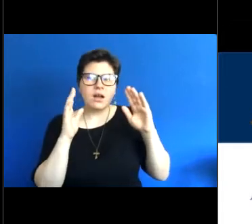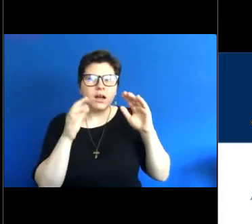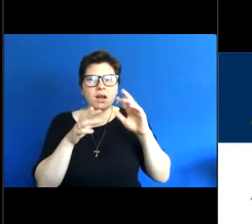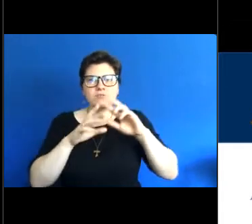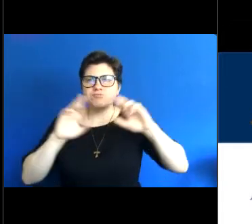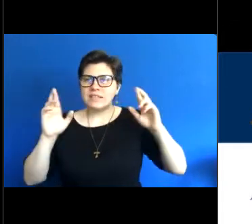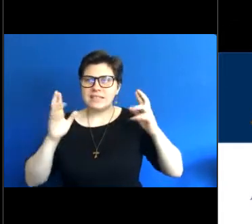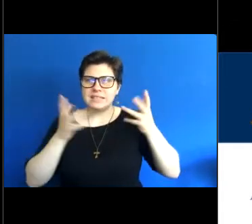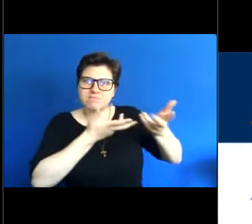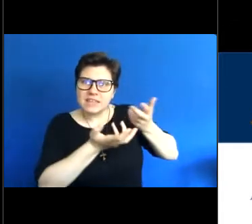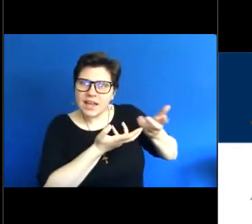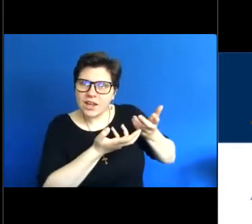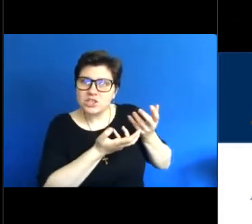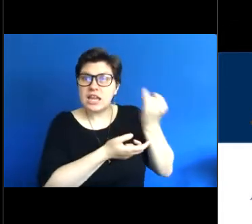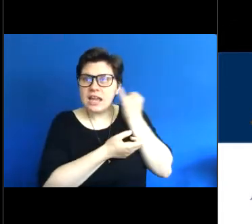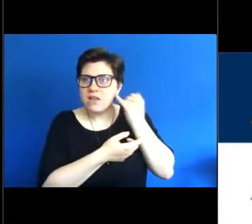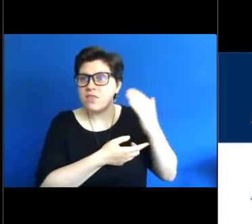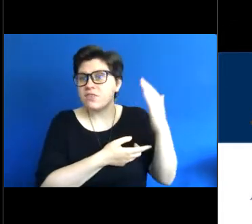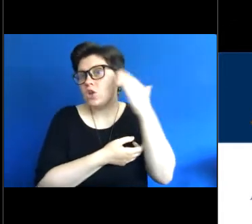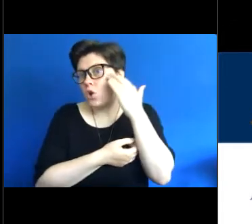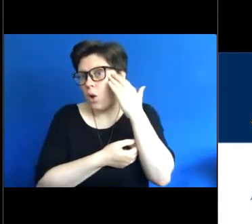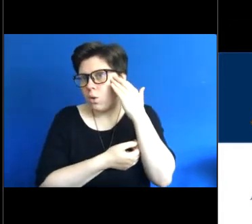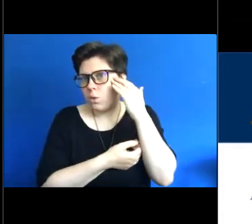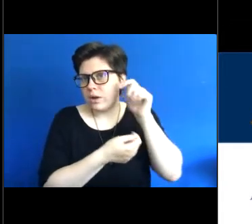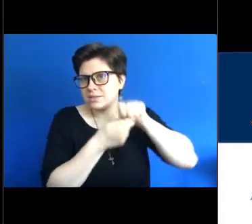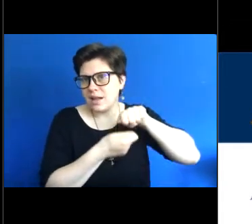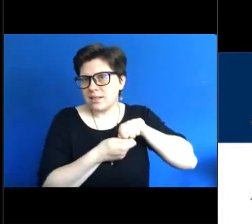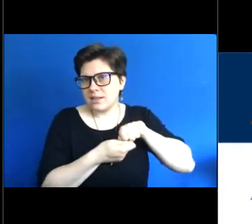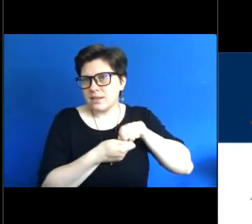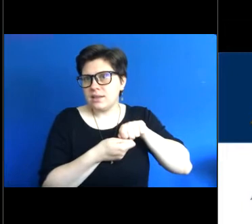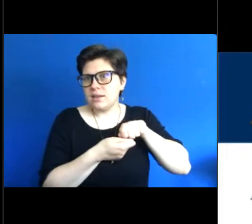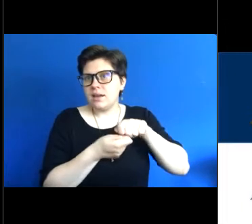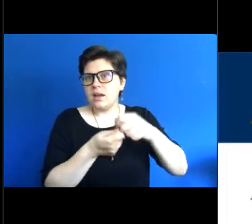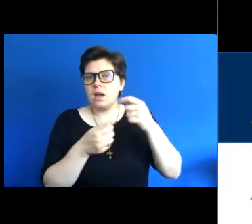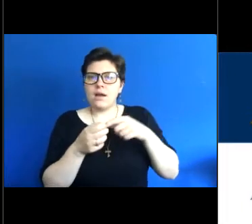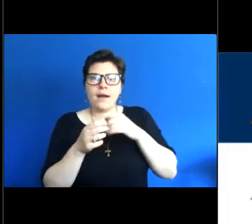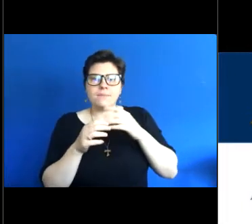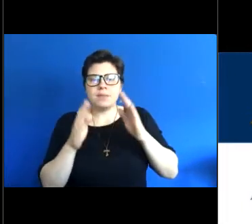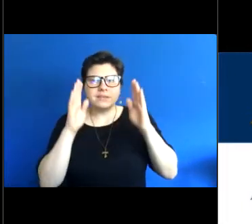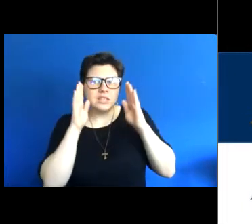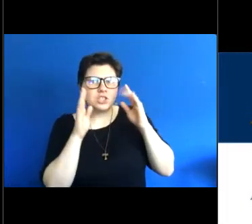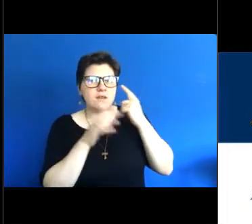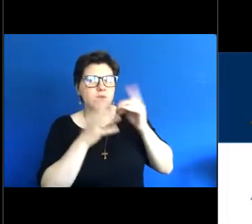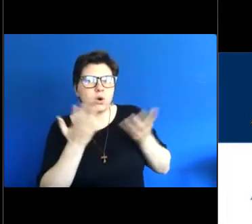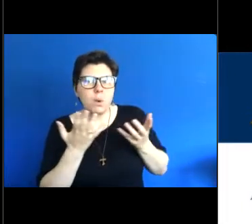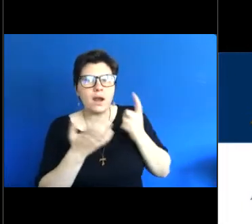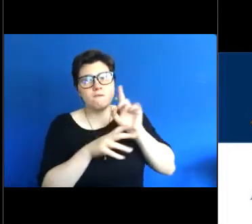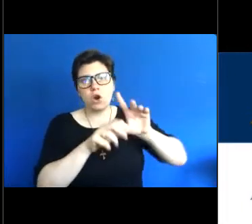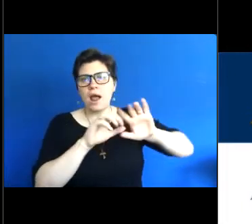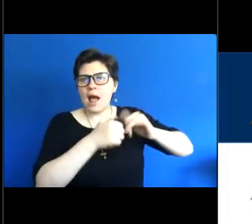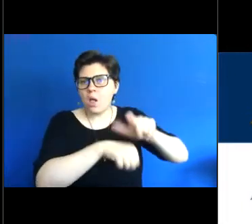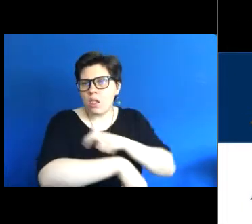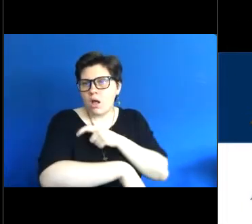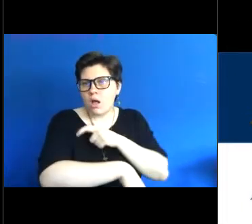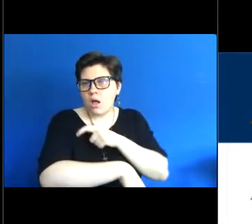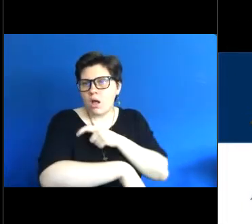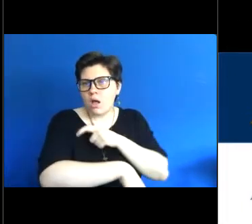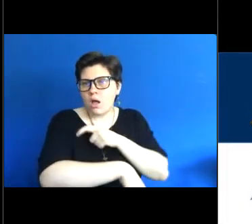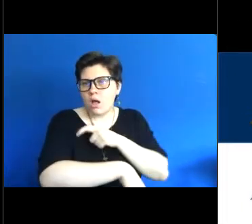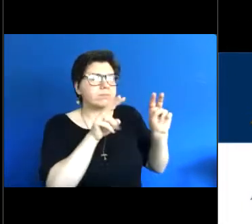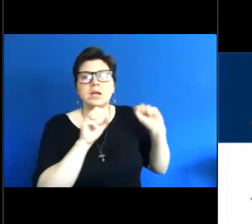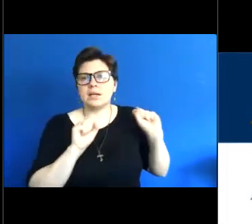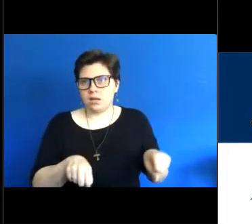remain engaged if they know exactly what you would like their attention for and for how long you would like their attention. And so if we